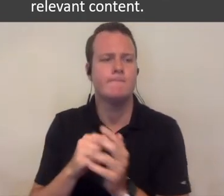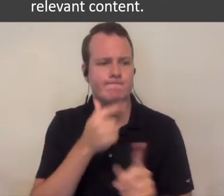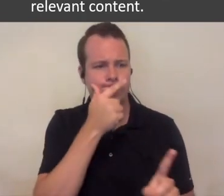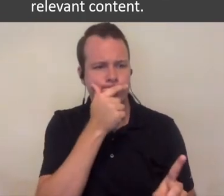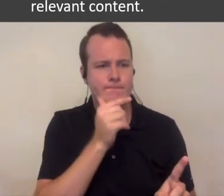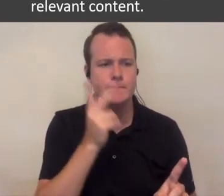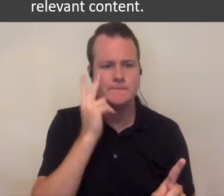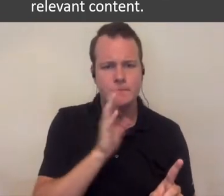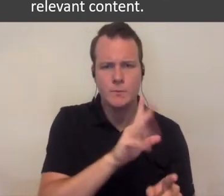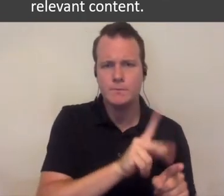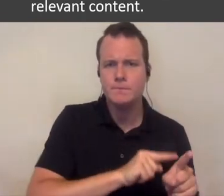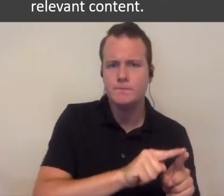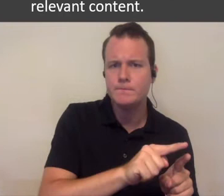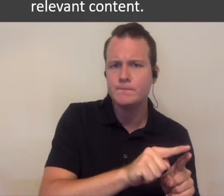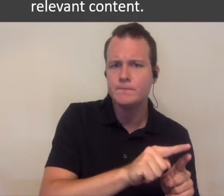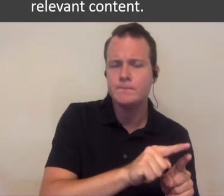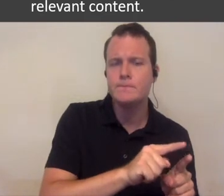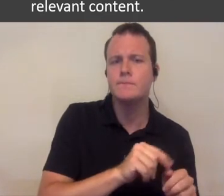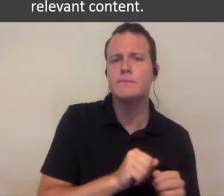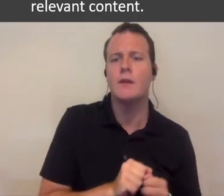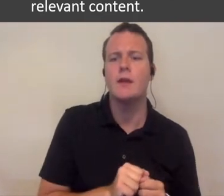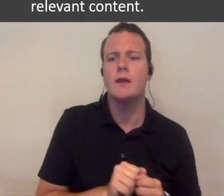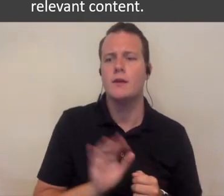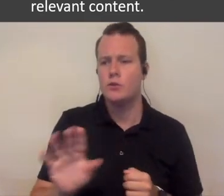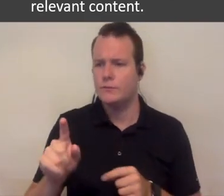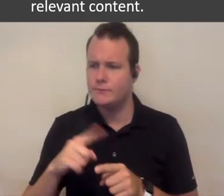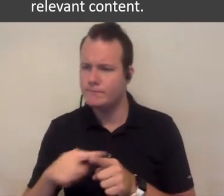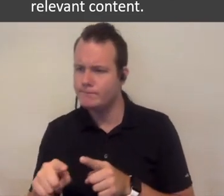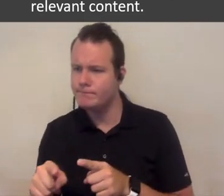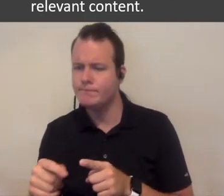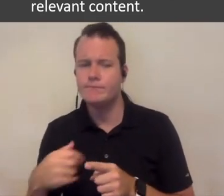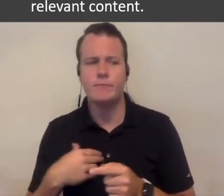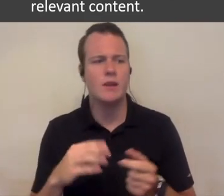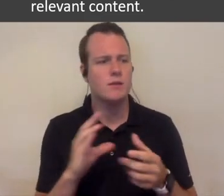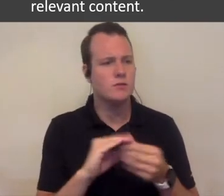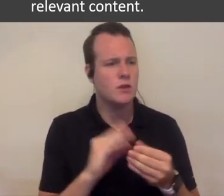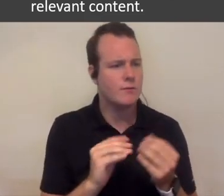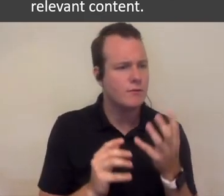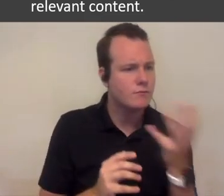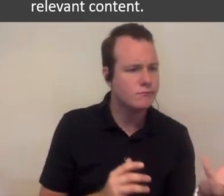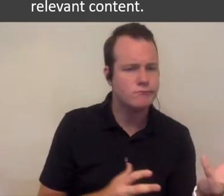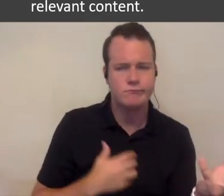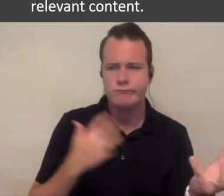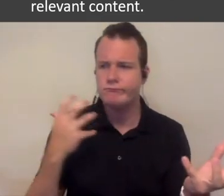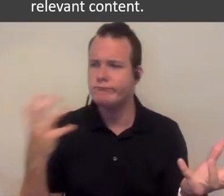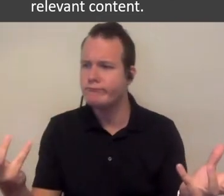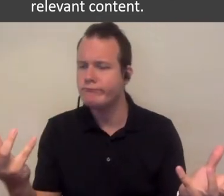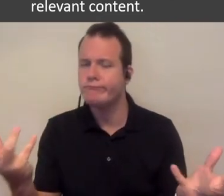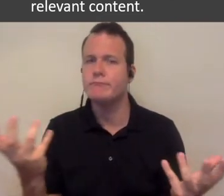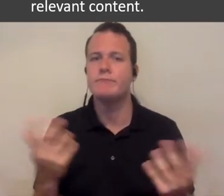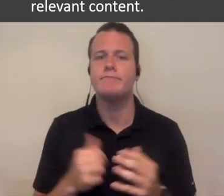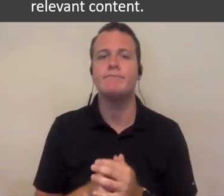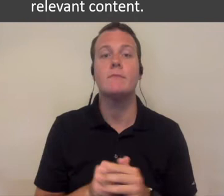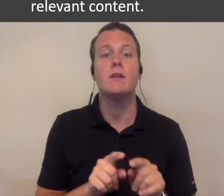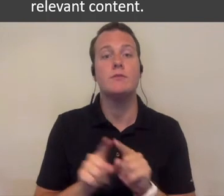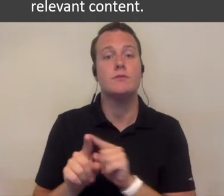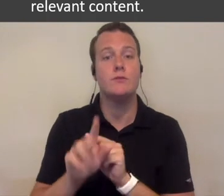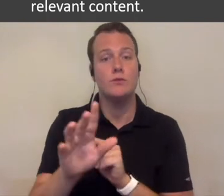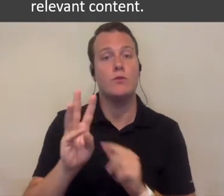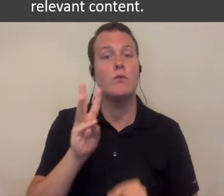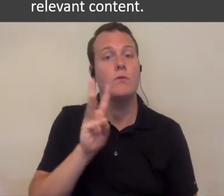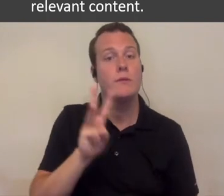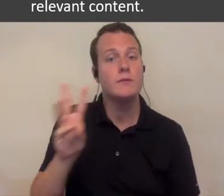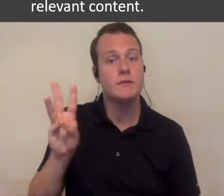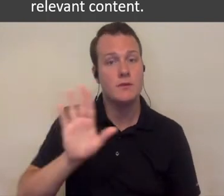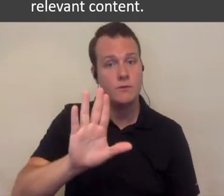specialty and what is it that you can talk about to them. Other things you want to look at, though, is what's your websites look